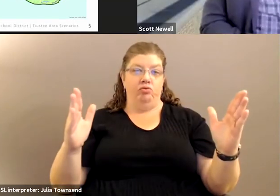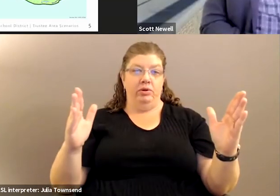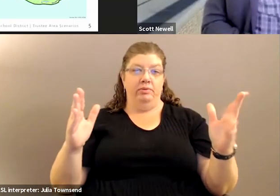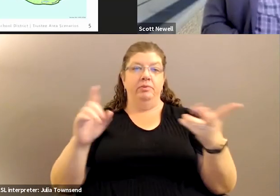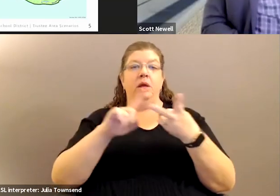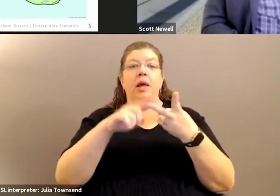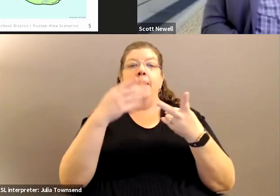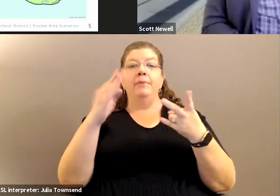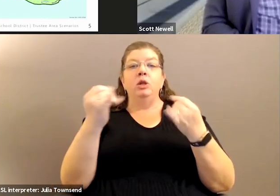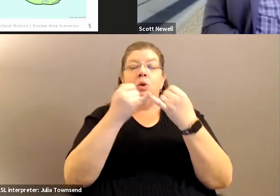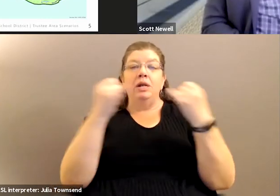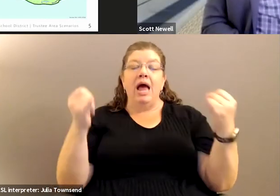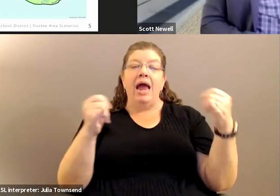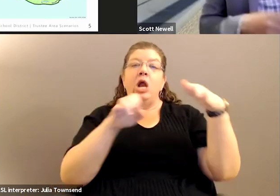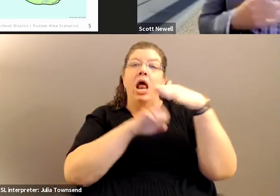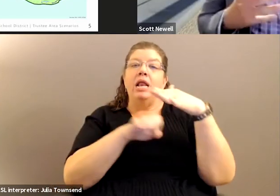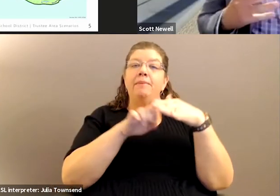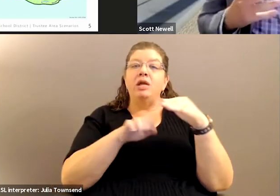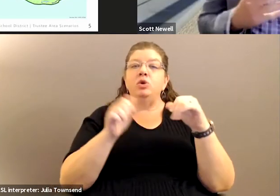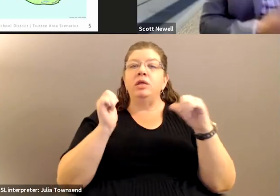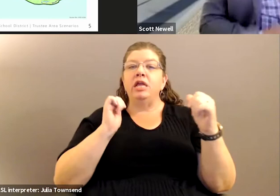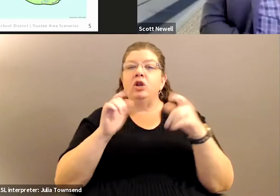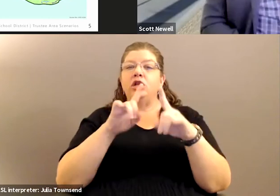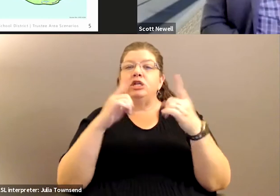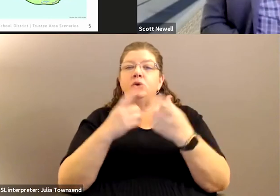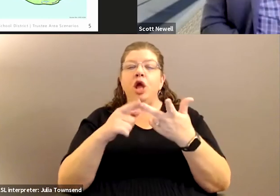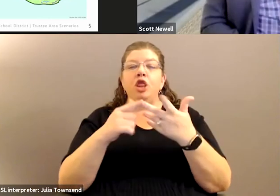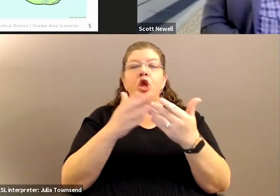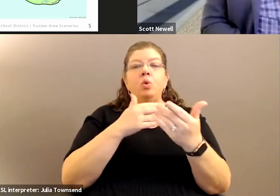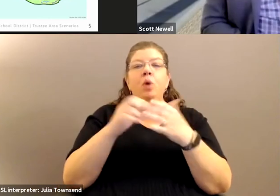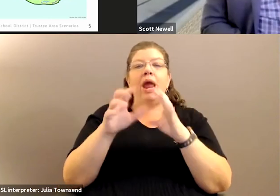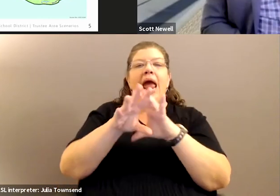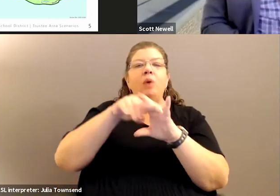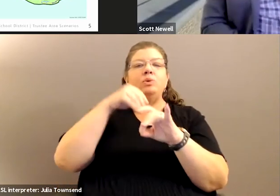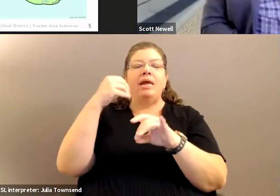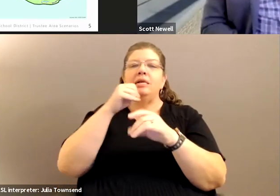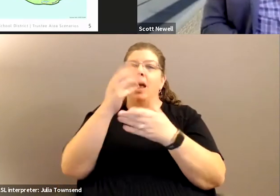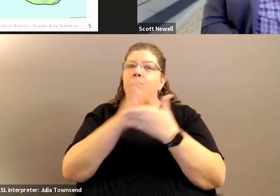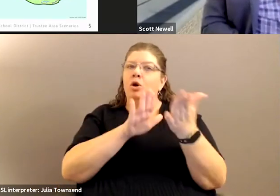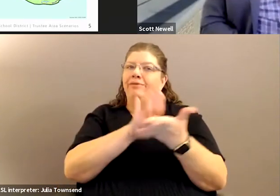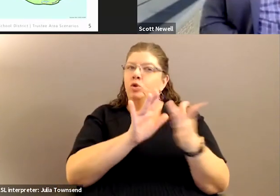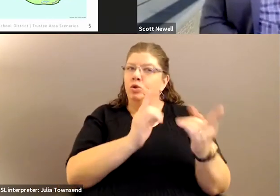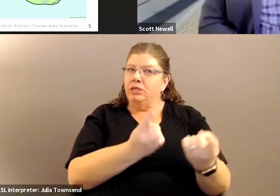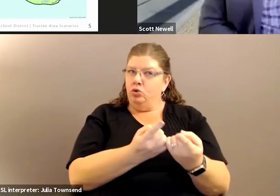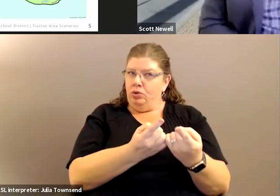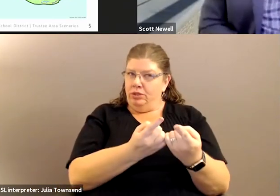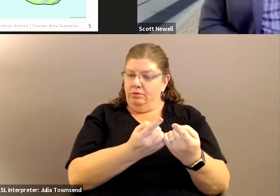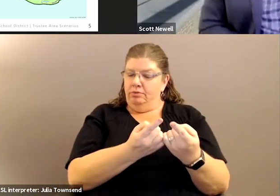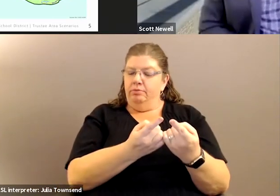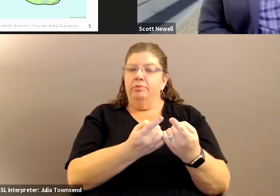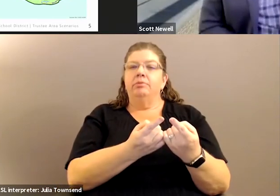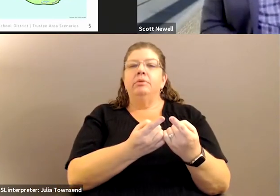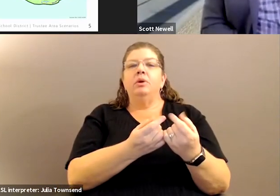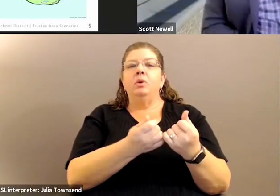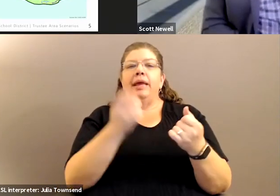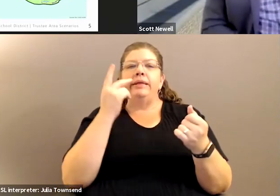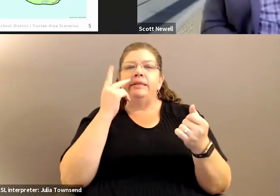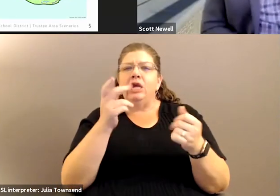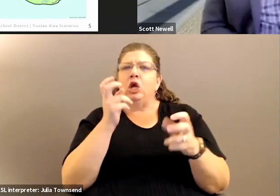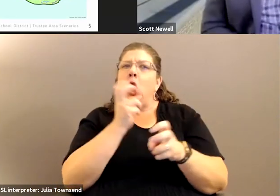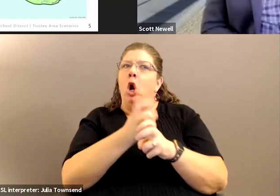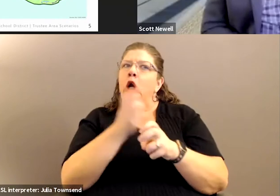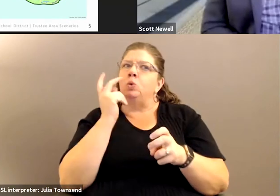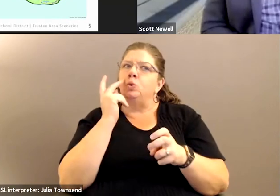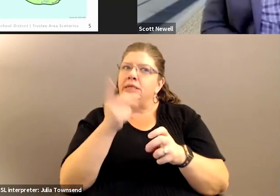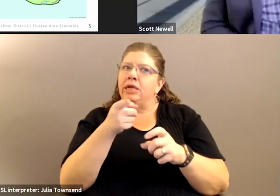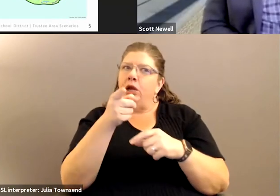elementary feeder districts the gray outside is not part of the school district and then you can see and i know it's very hard to see on here